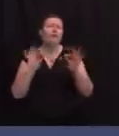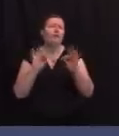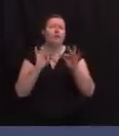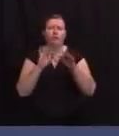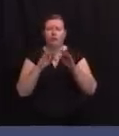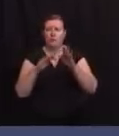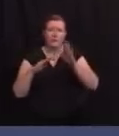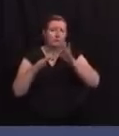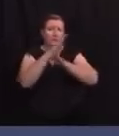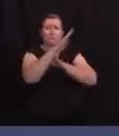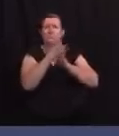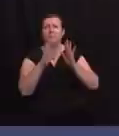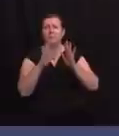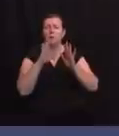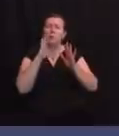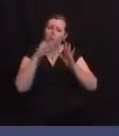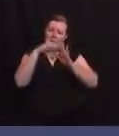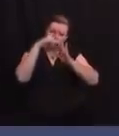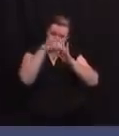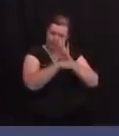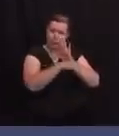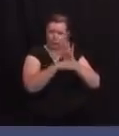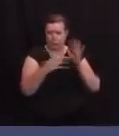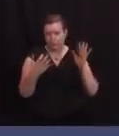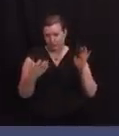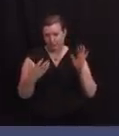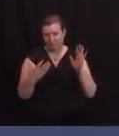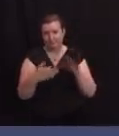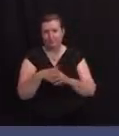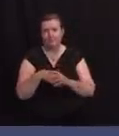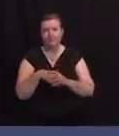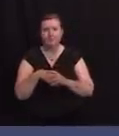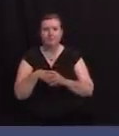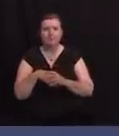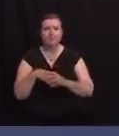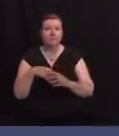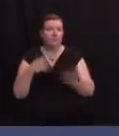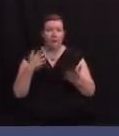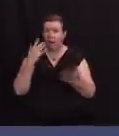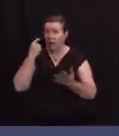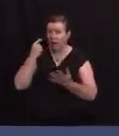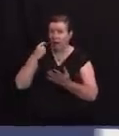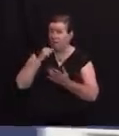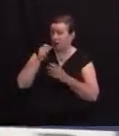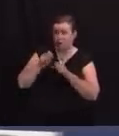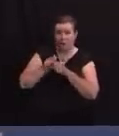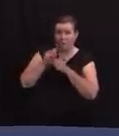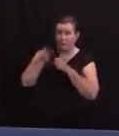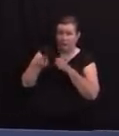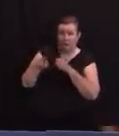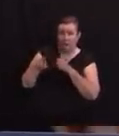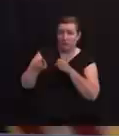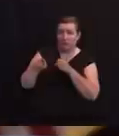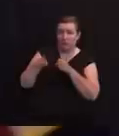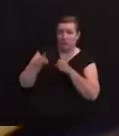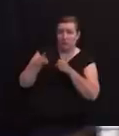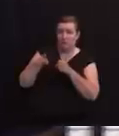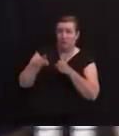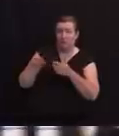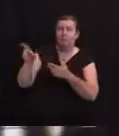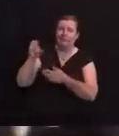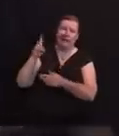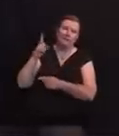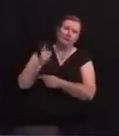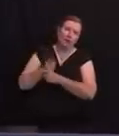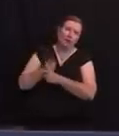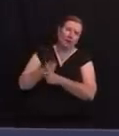go down instead. Yeah, you put the variants aside. We're now almost, Ed makes a fair point, On Friday will be 4